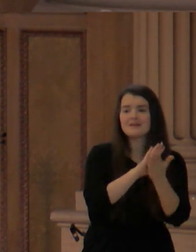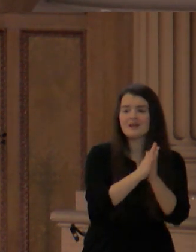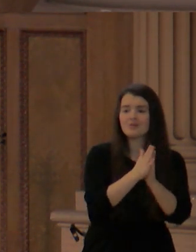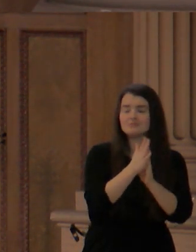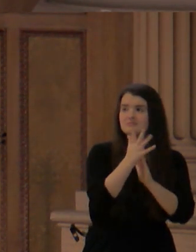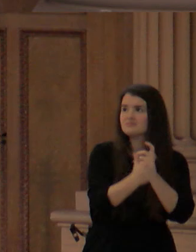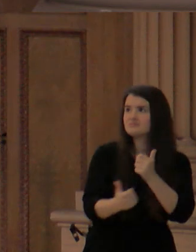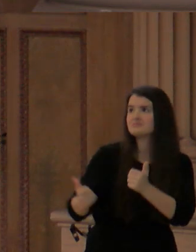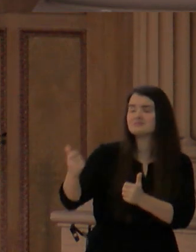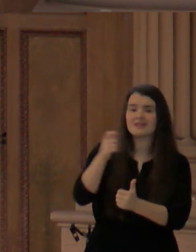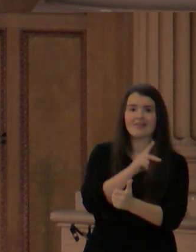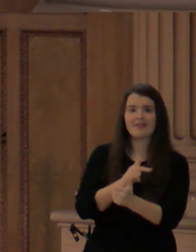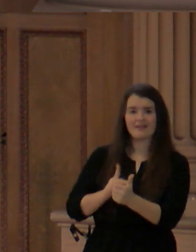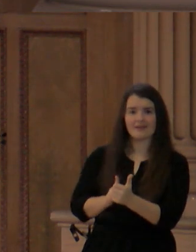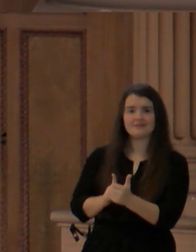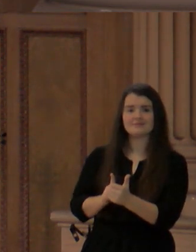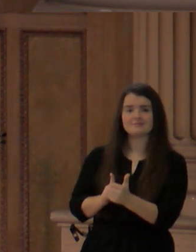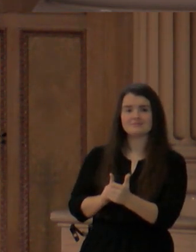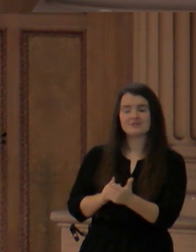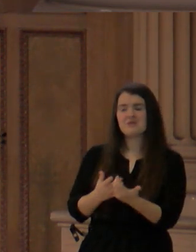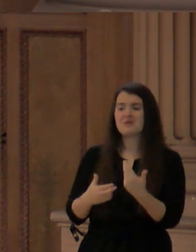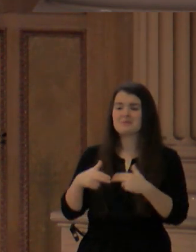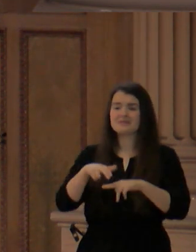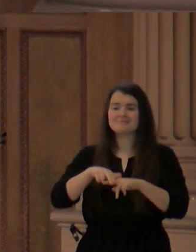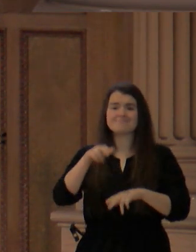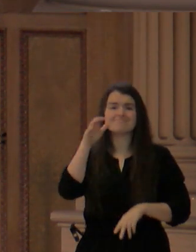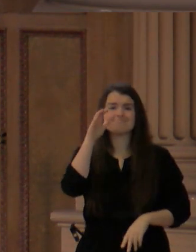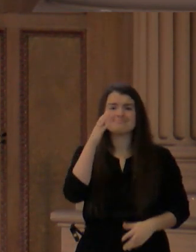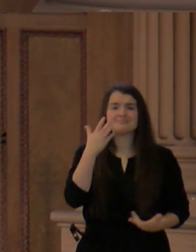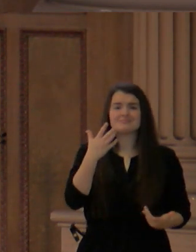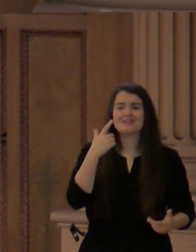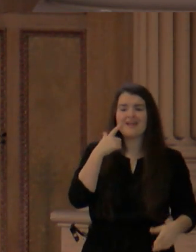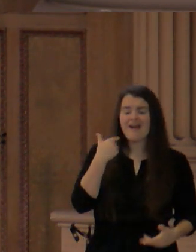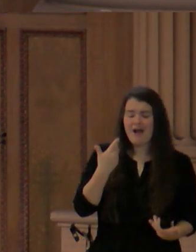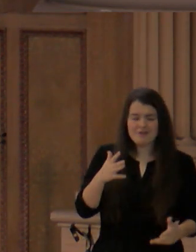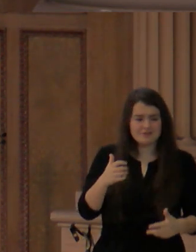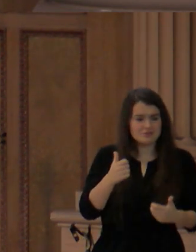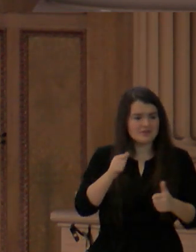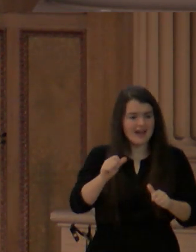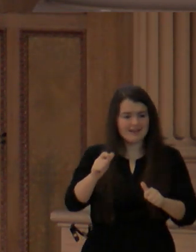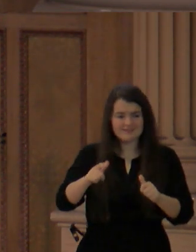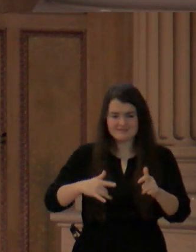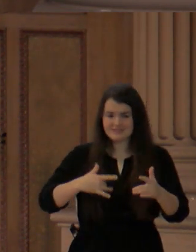no I tried rejoicing in Jesus before but the reality might just be that we rejoiced in something else.